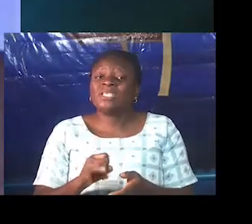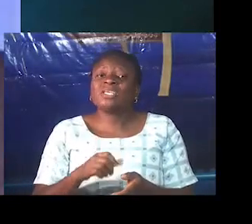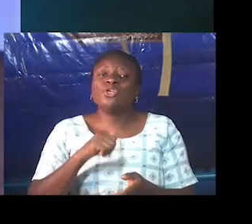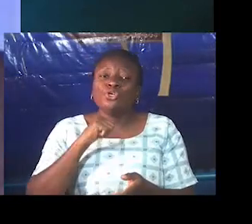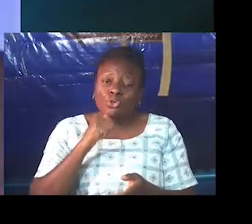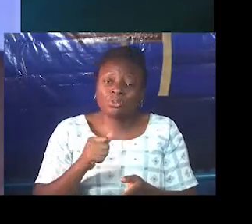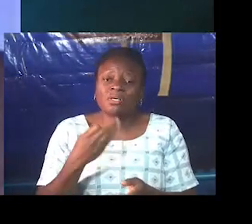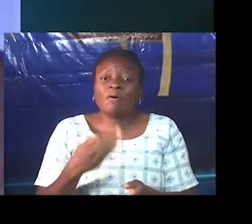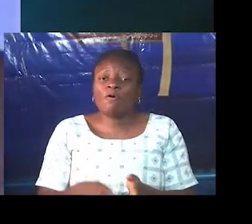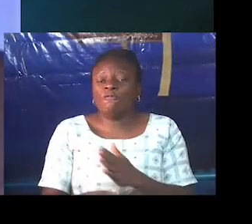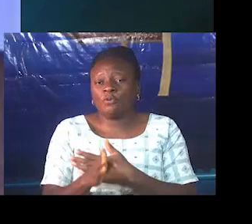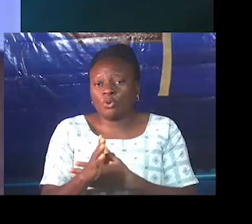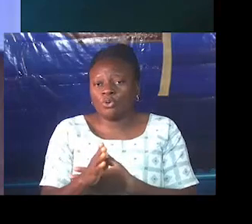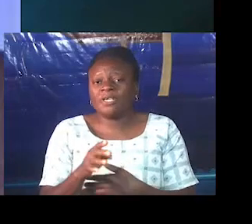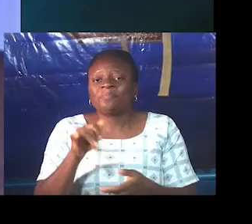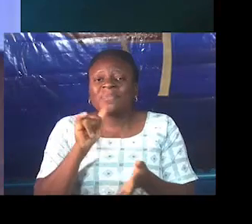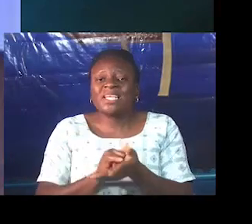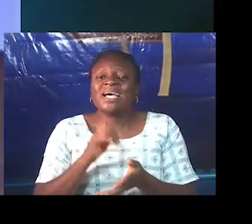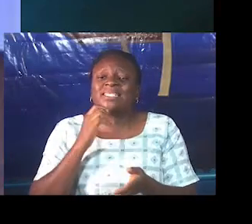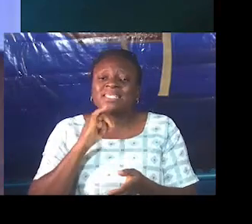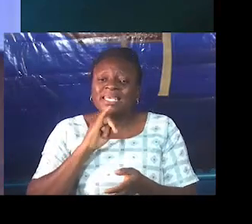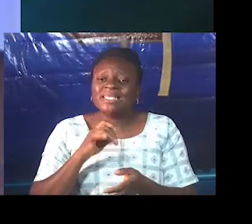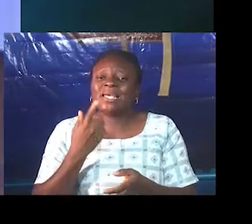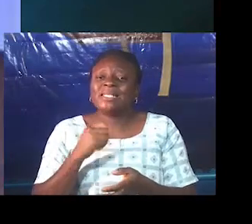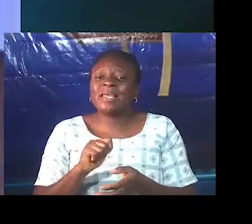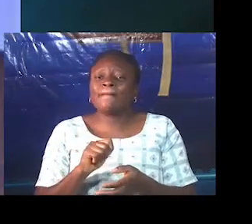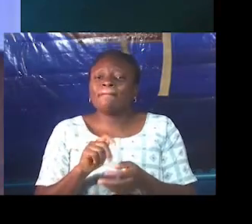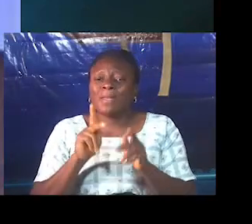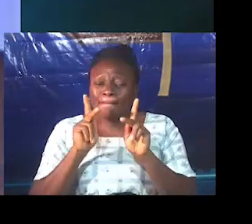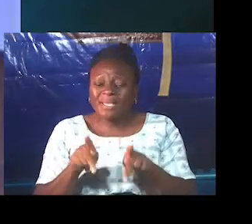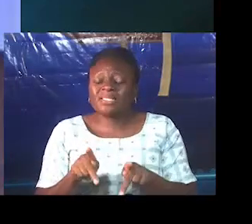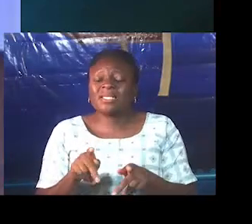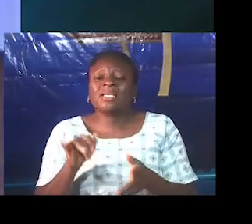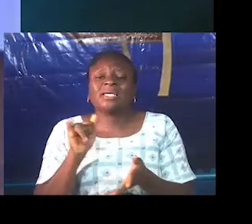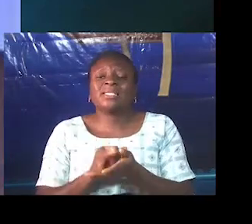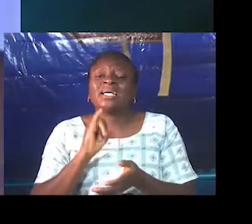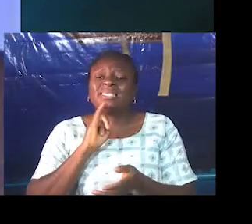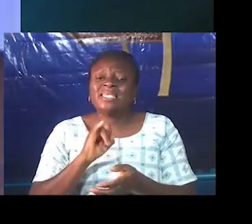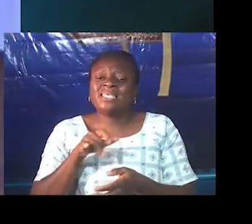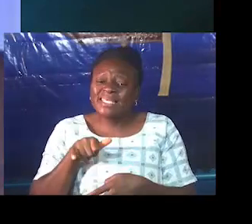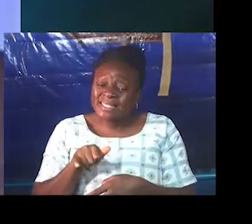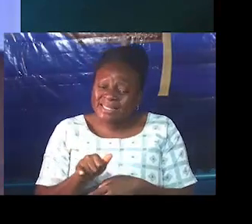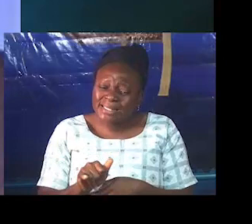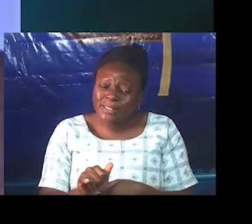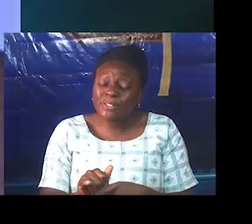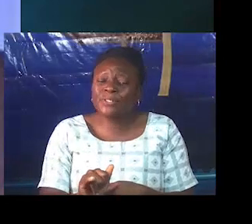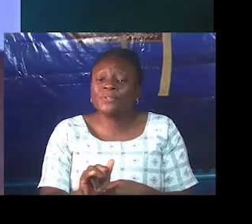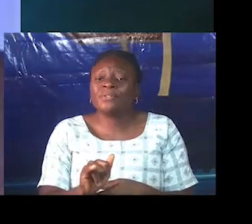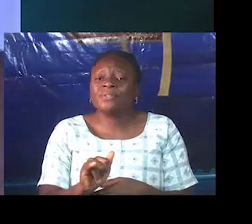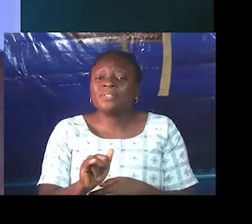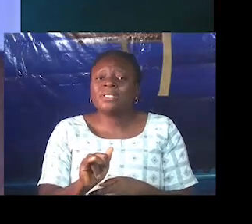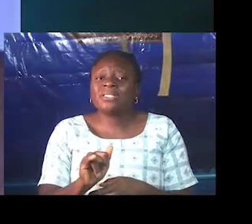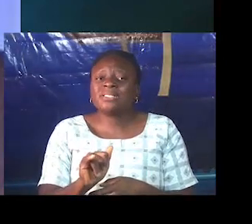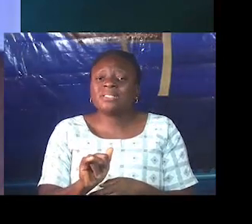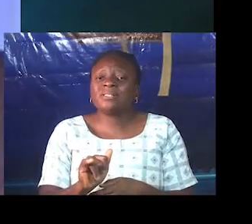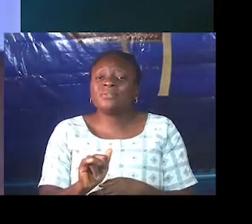from that relationship. If he says you should be praying with him, stop praying with him. Any prayer you are praying as a single